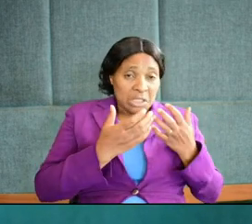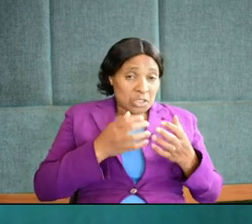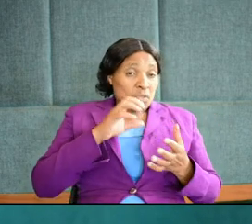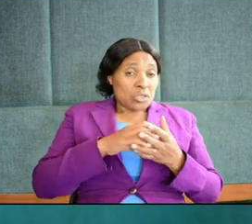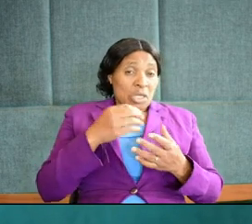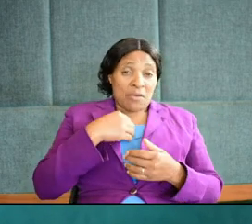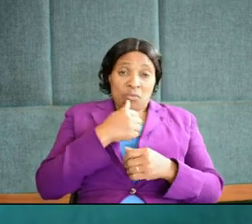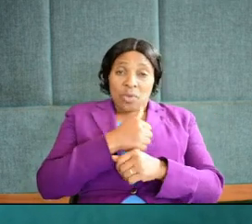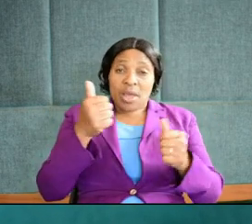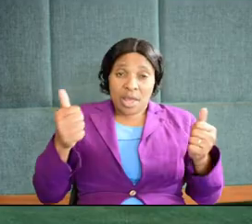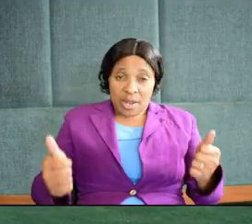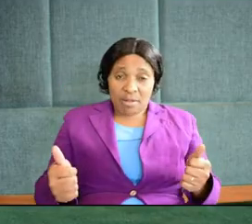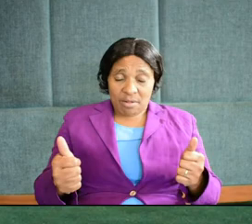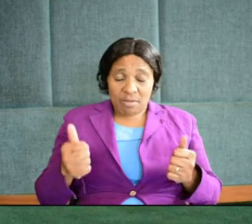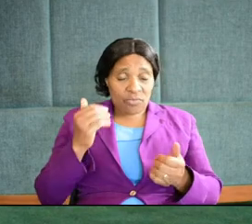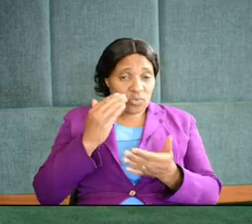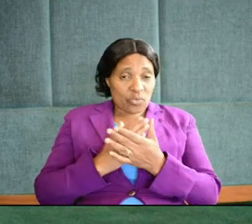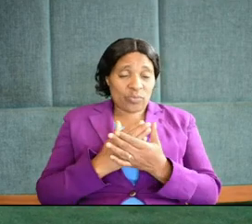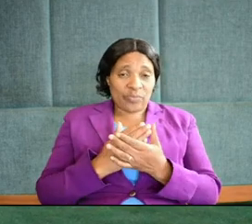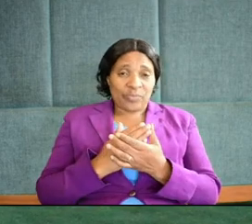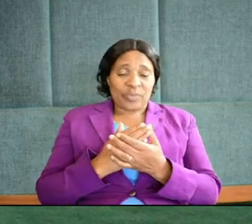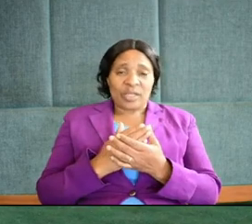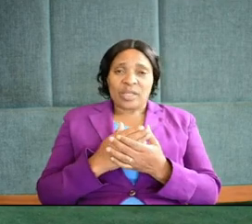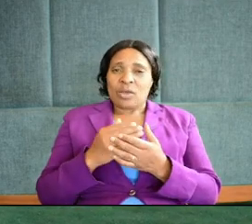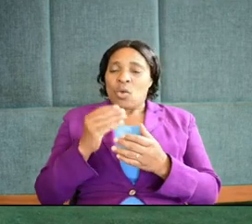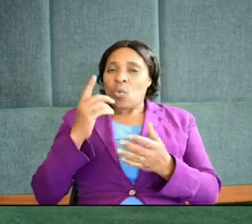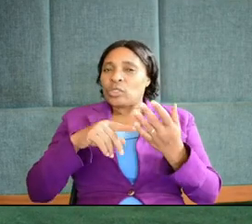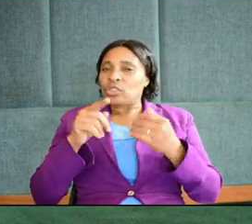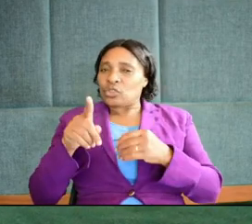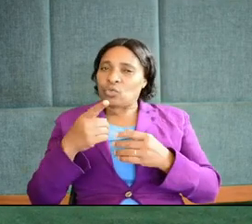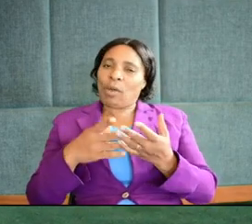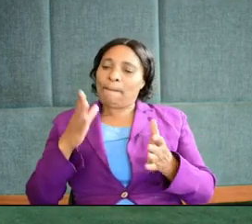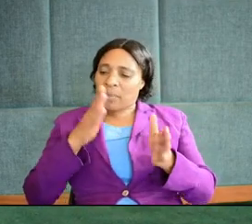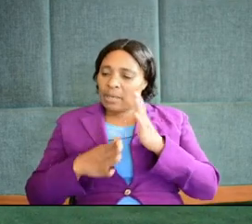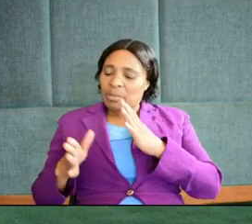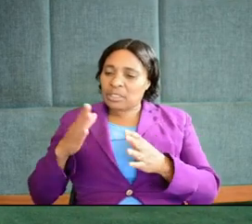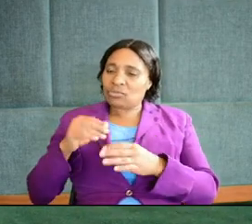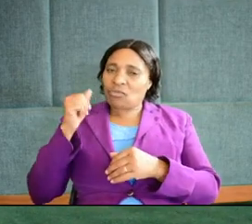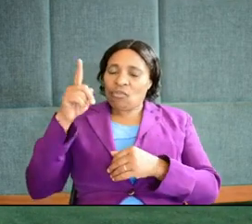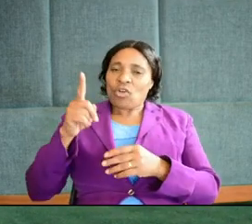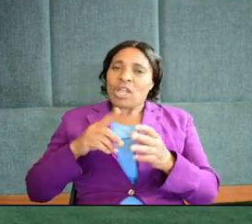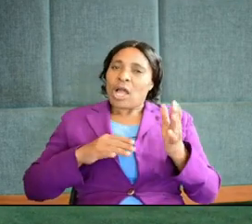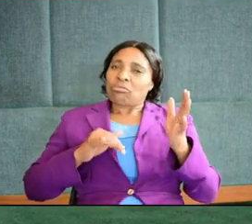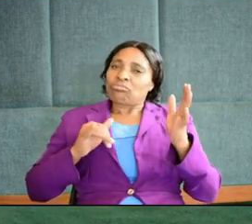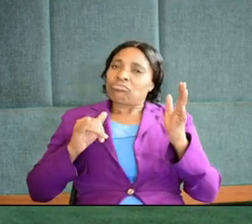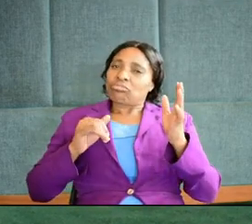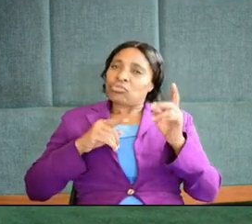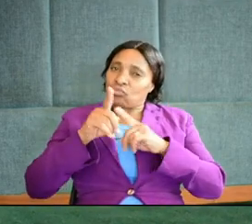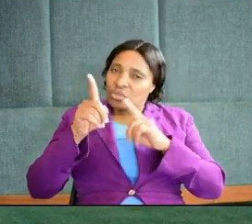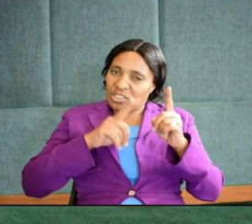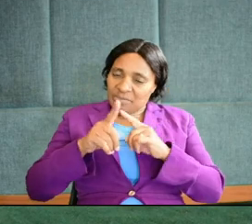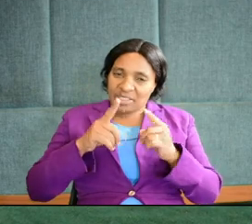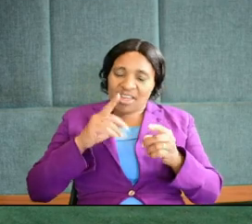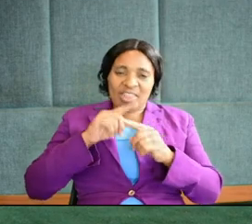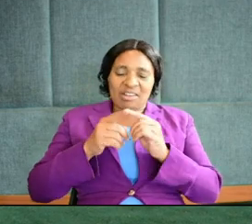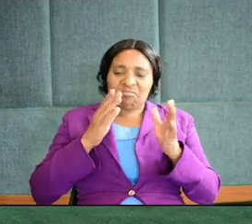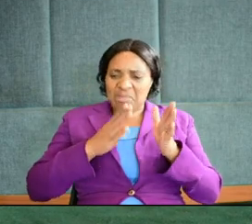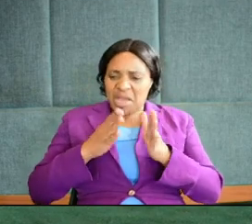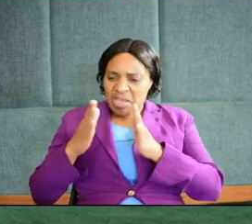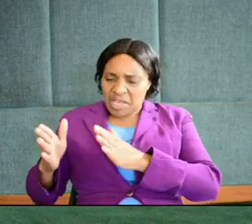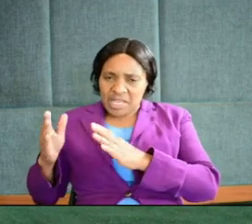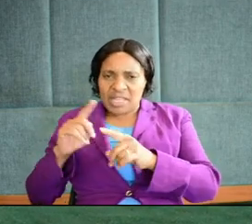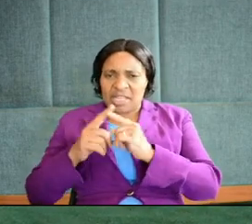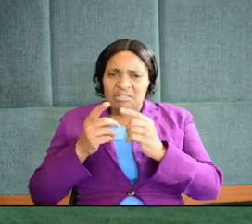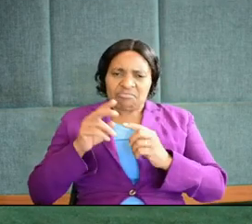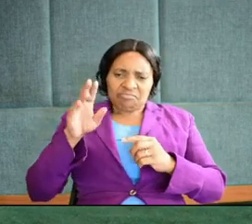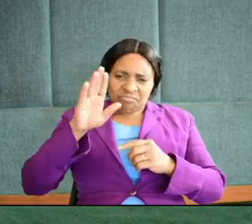condition. Great. Ashley, what would you pack when preparing for a trip? Other than packing and checking the